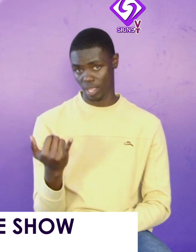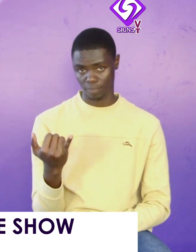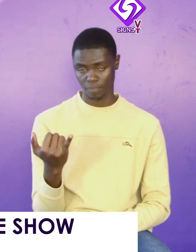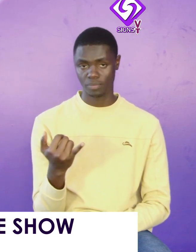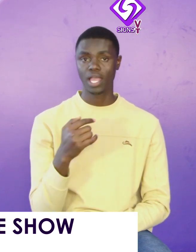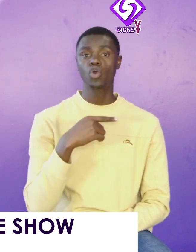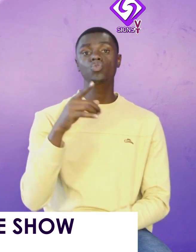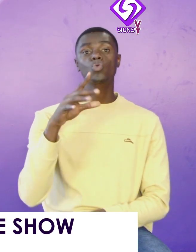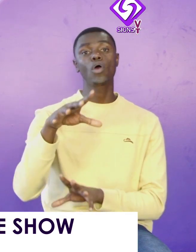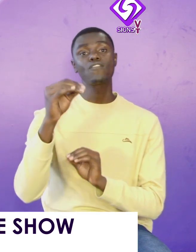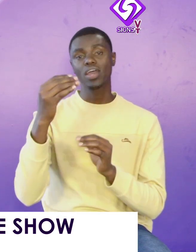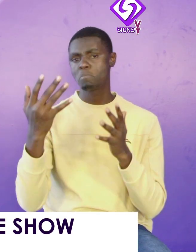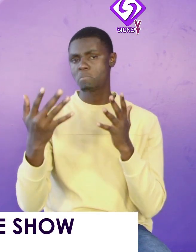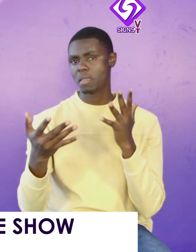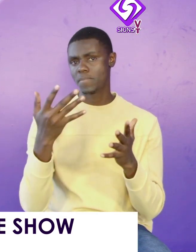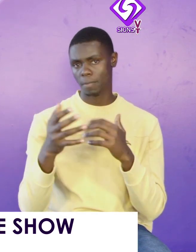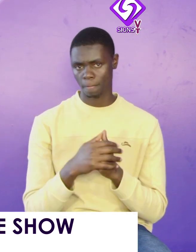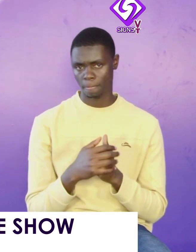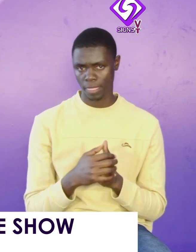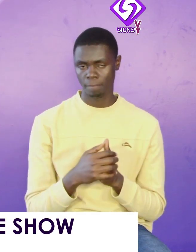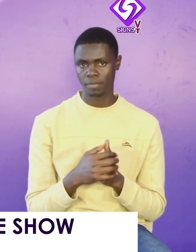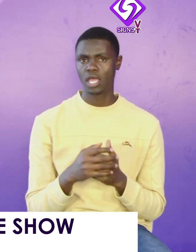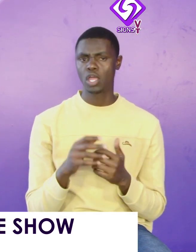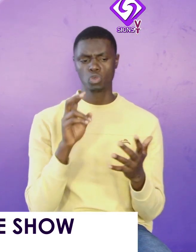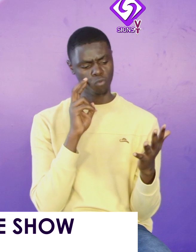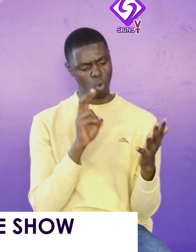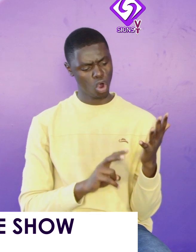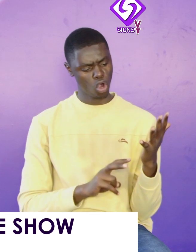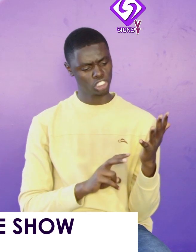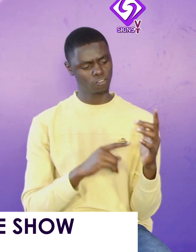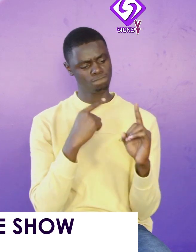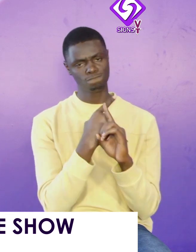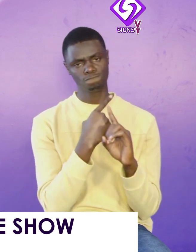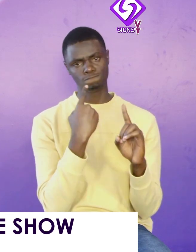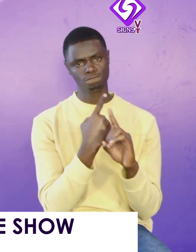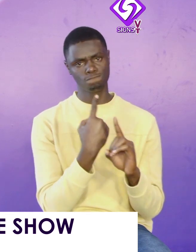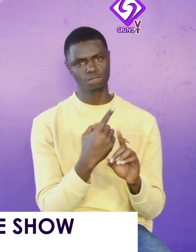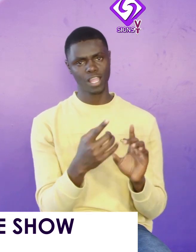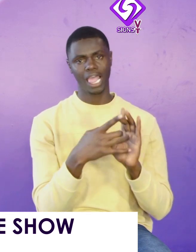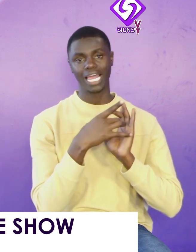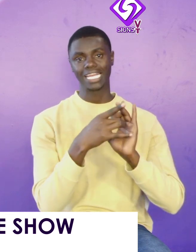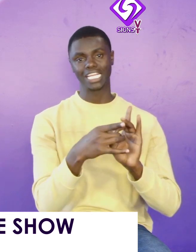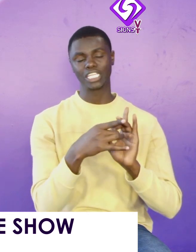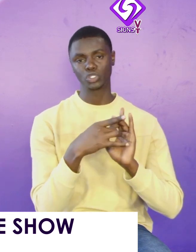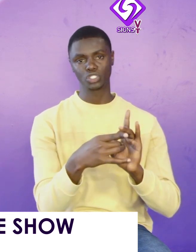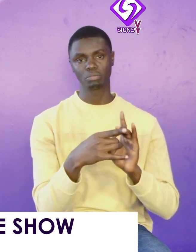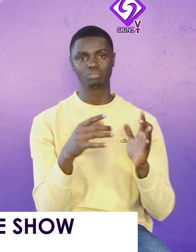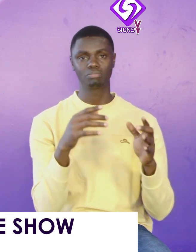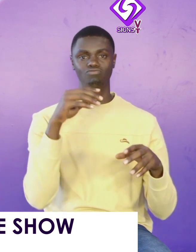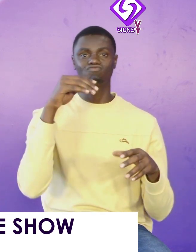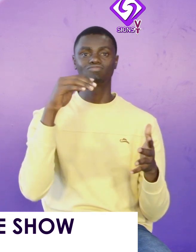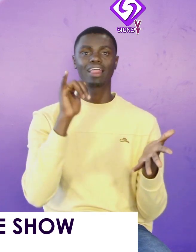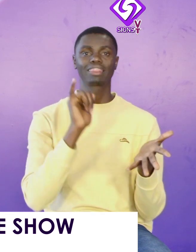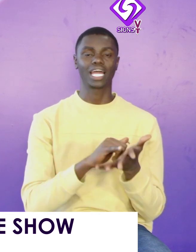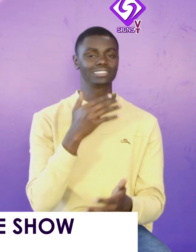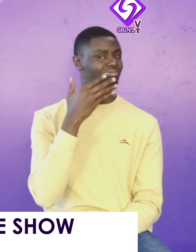you find that probably you've watched several, relationships with cheaters and